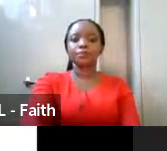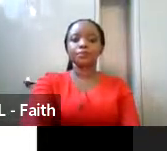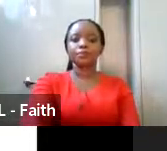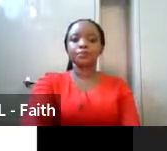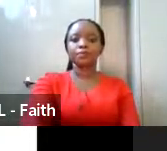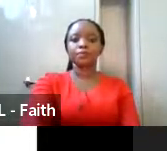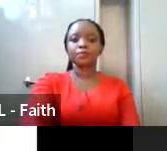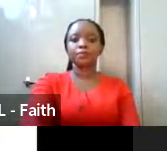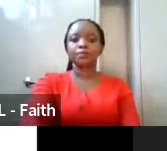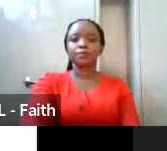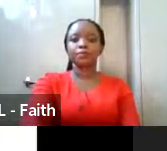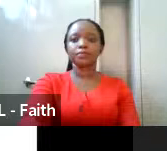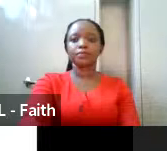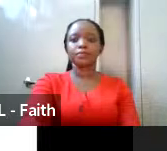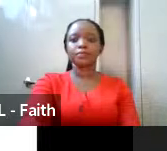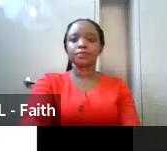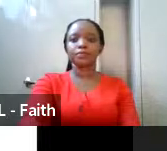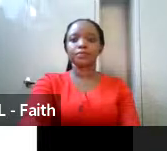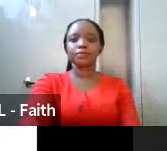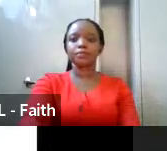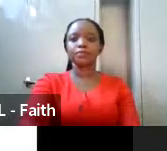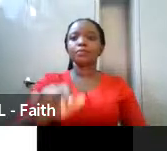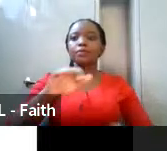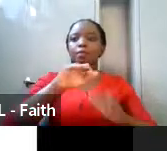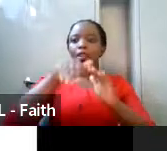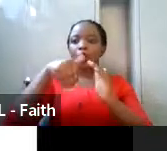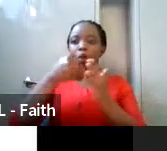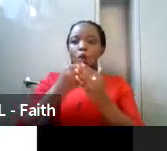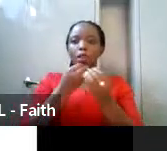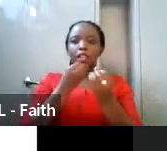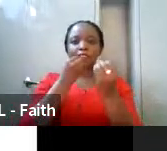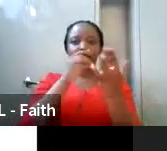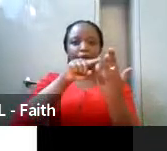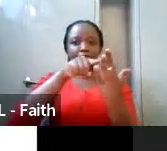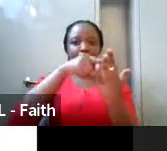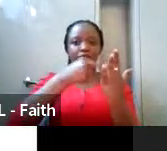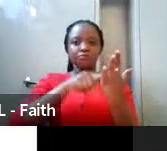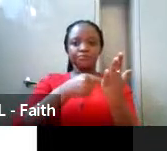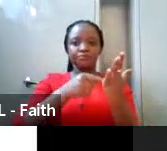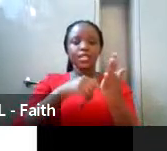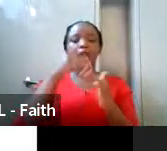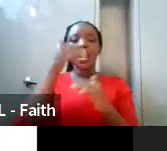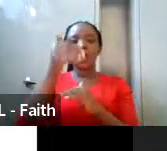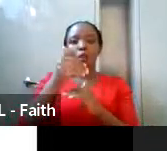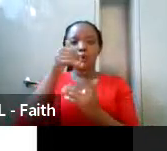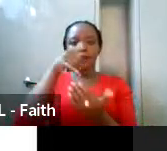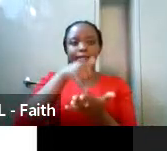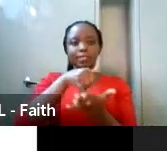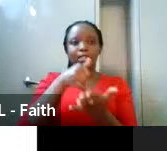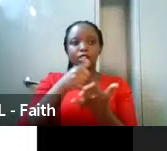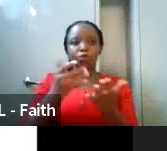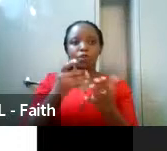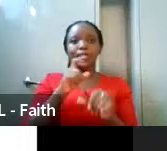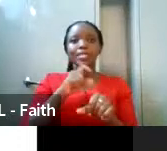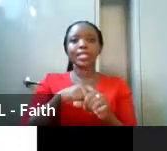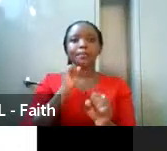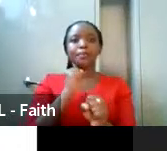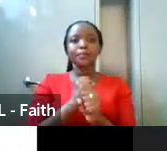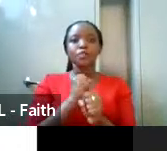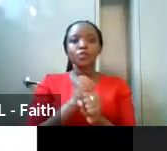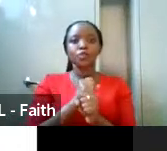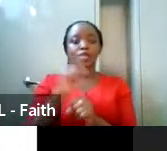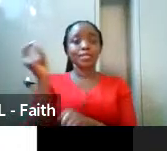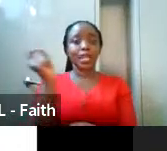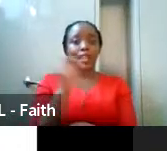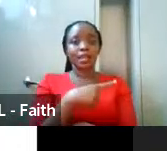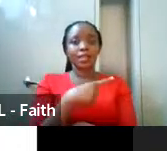So Hillary, all of those details for employees are usually captured when you're doing the